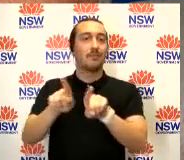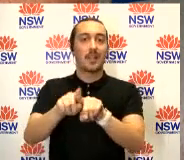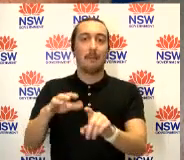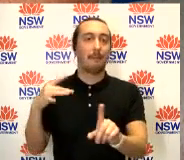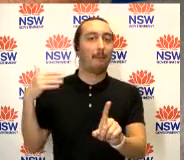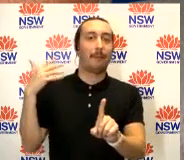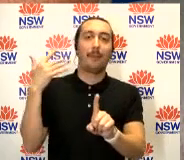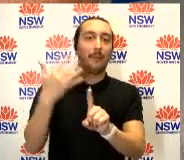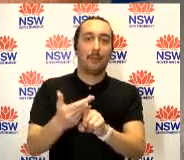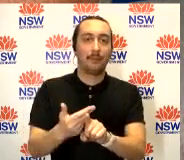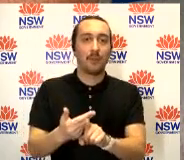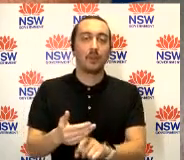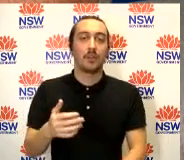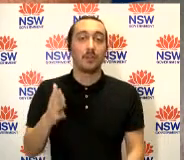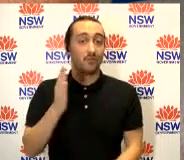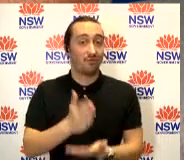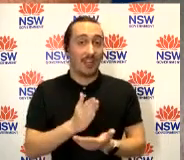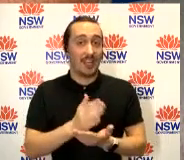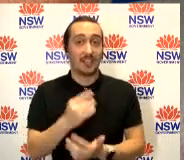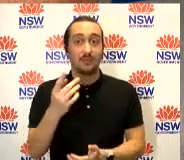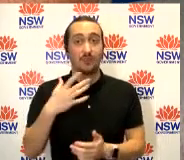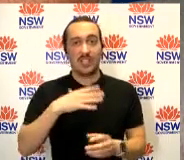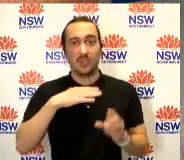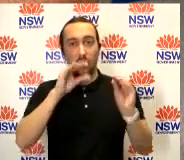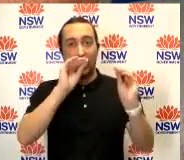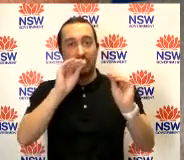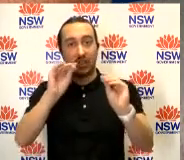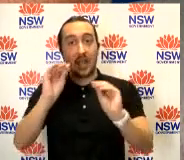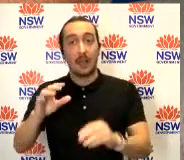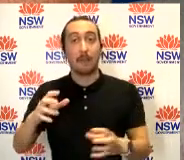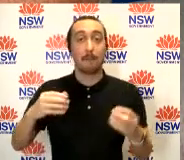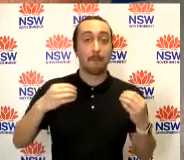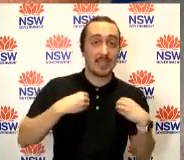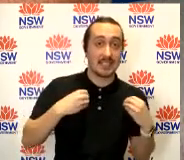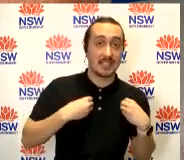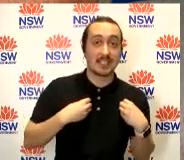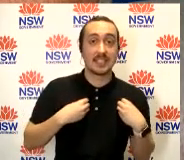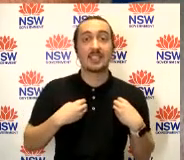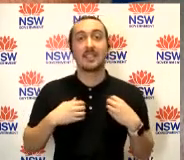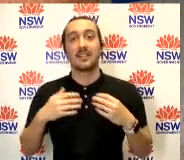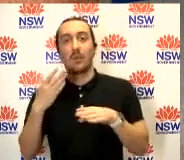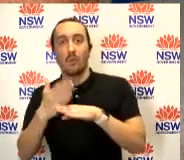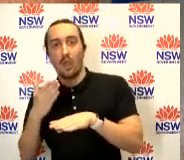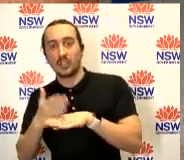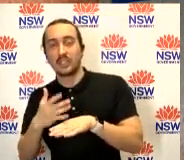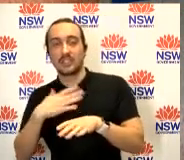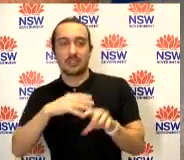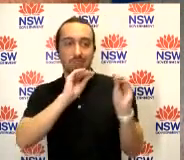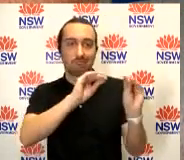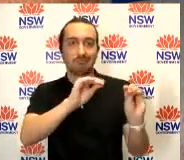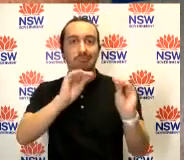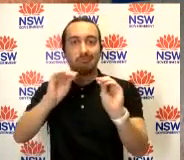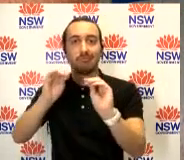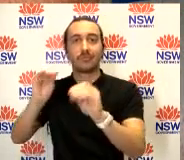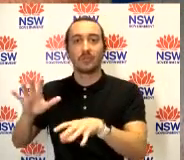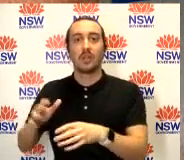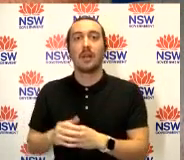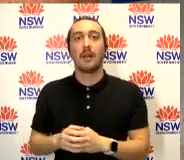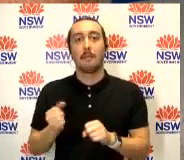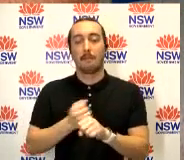essentially we need to educate, and that's businesses as well, need to educate and convince these